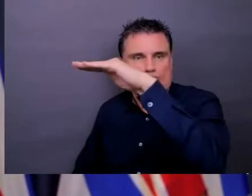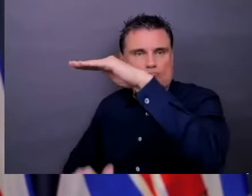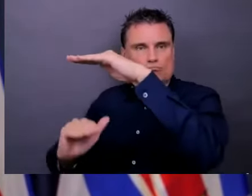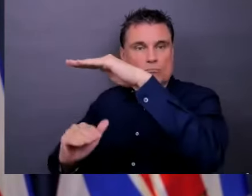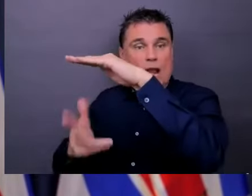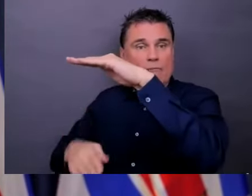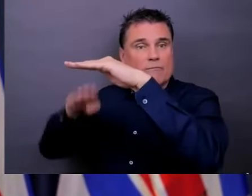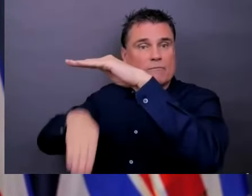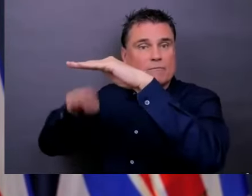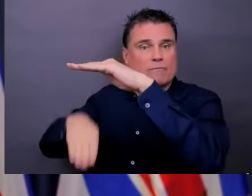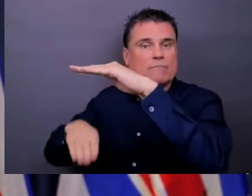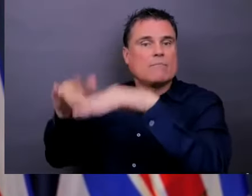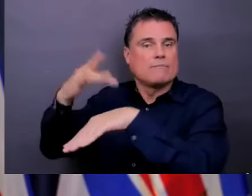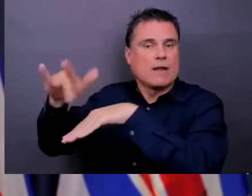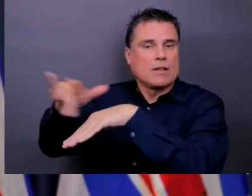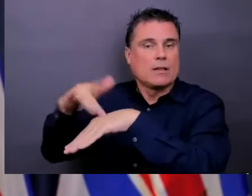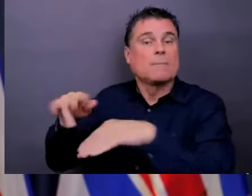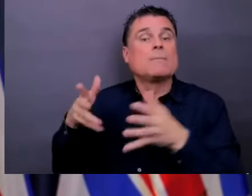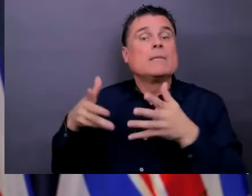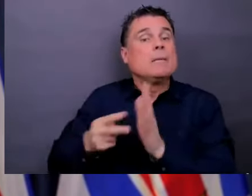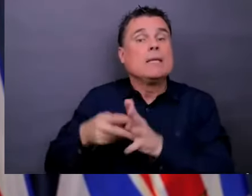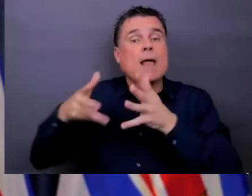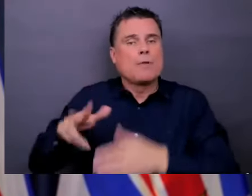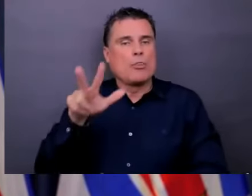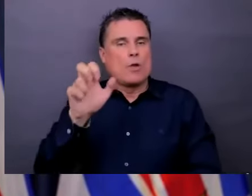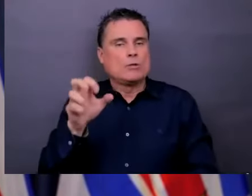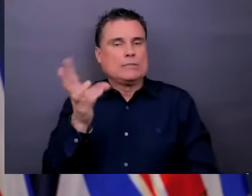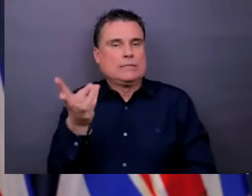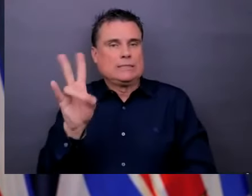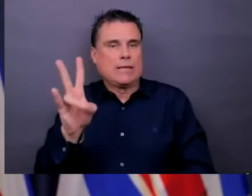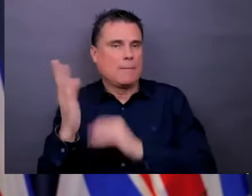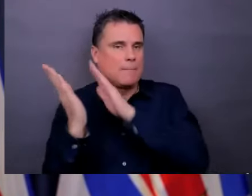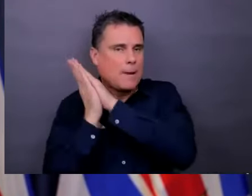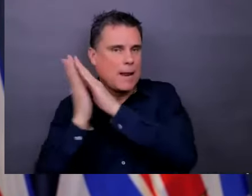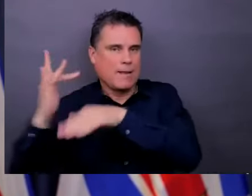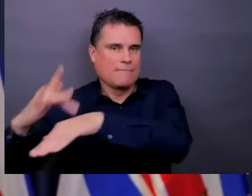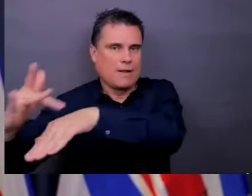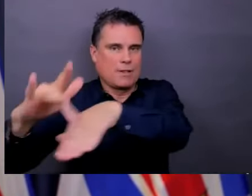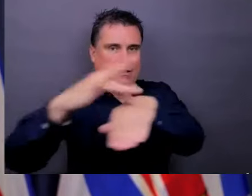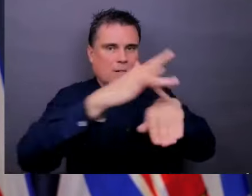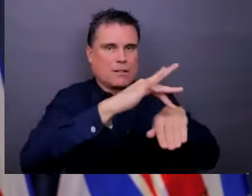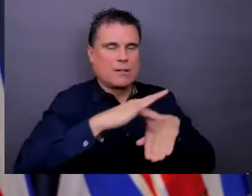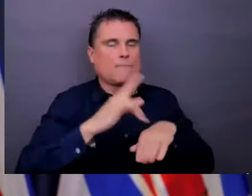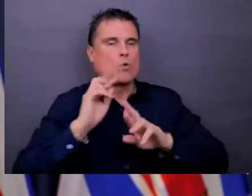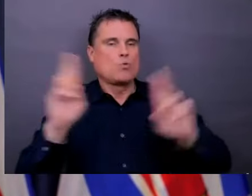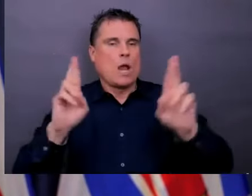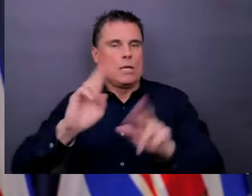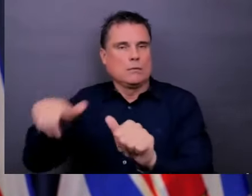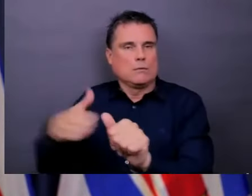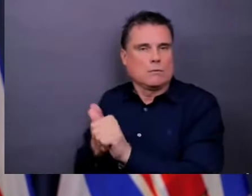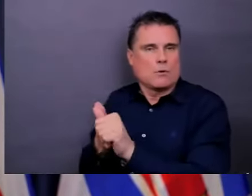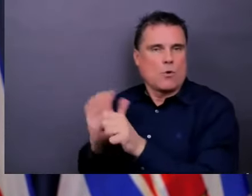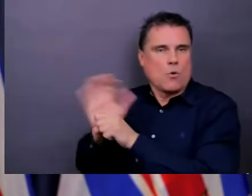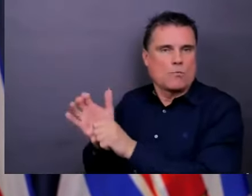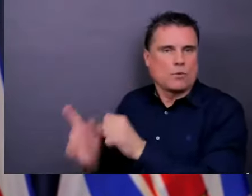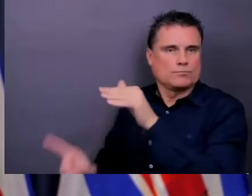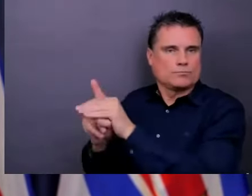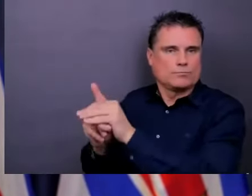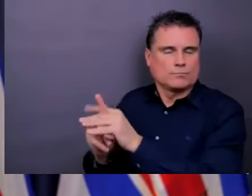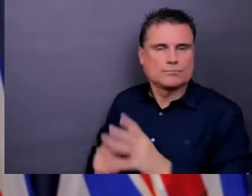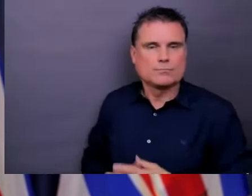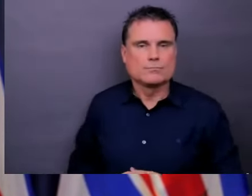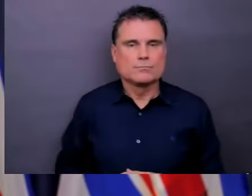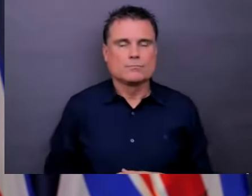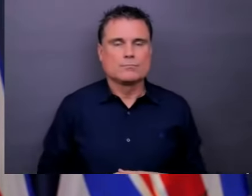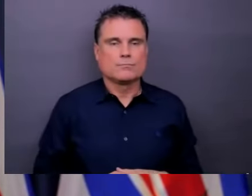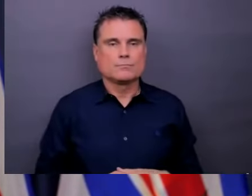367 available beds. I wanted to note the continued efforts of the influenza vaccine campaign. As you know, there's little